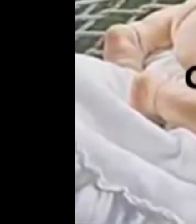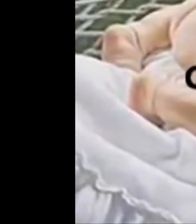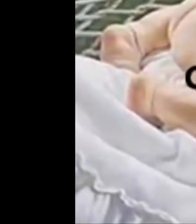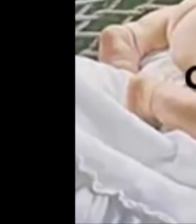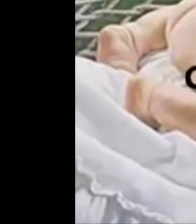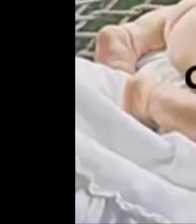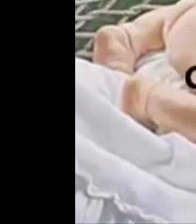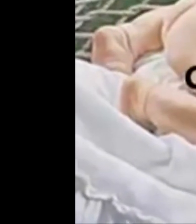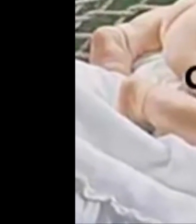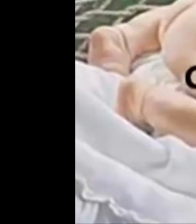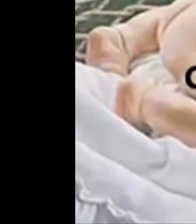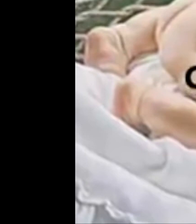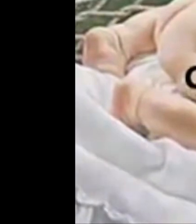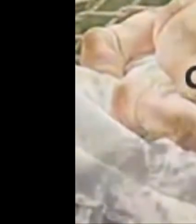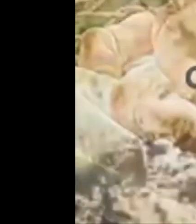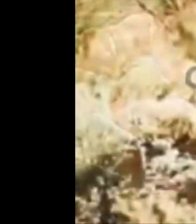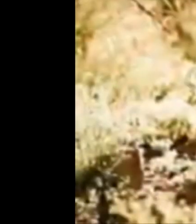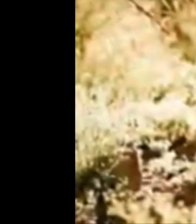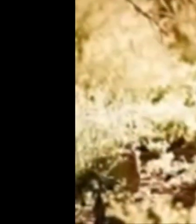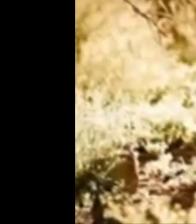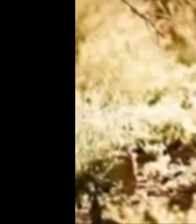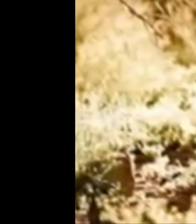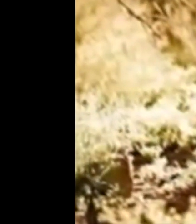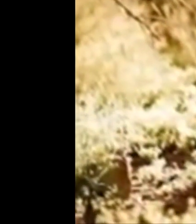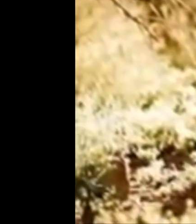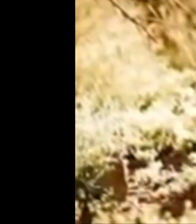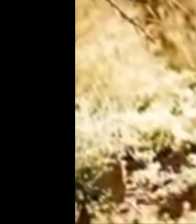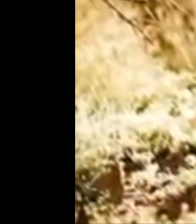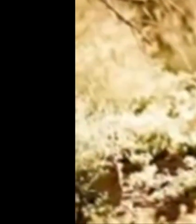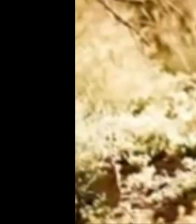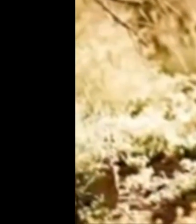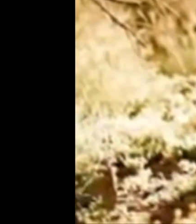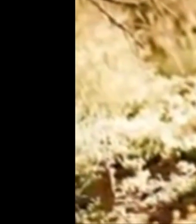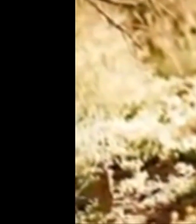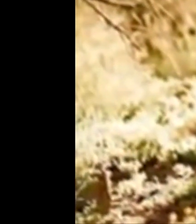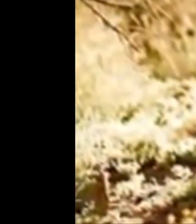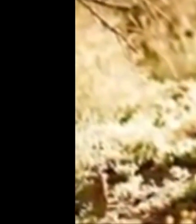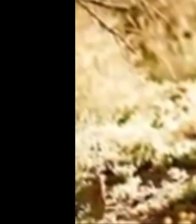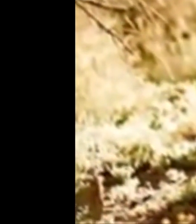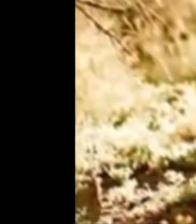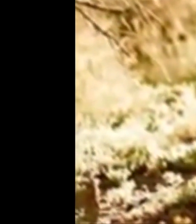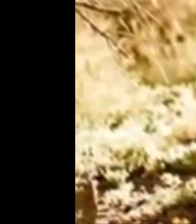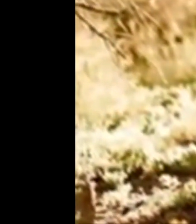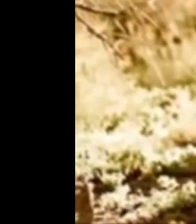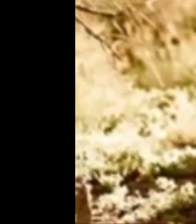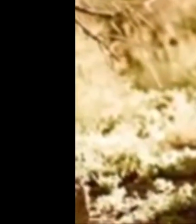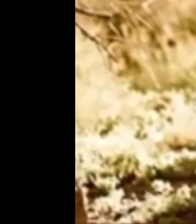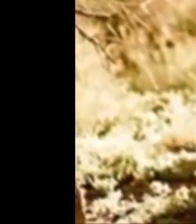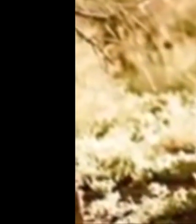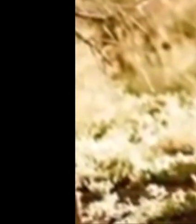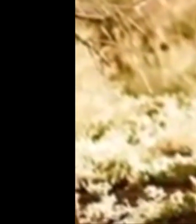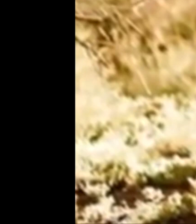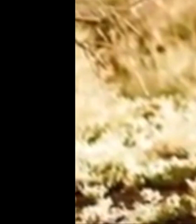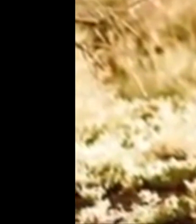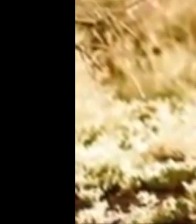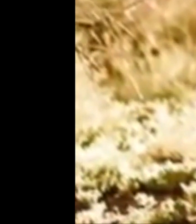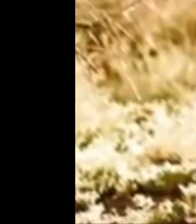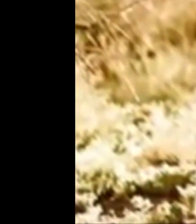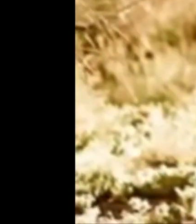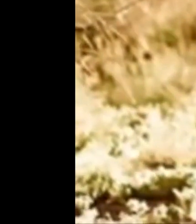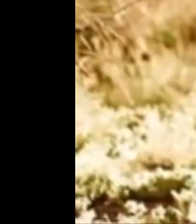Sing it sweet and clear, oh mama, let me hear that old rock and roll